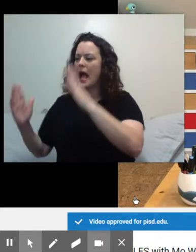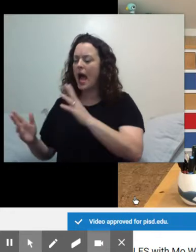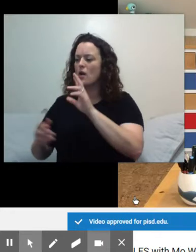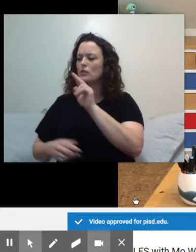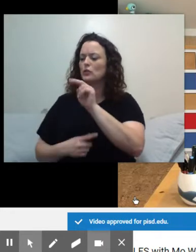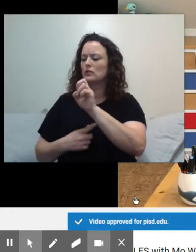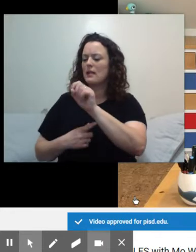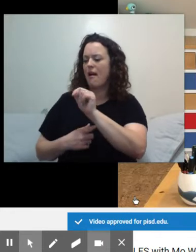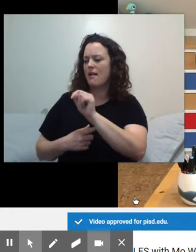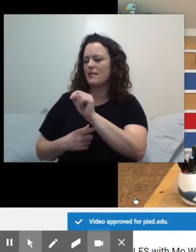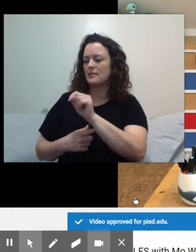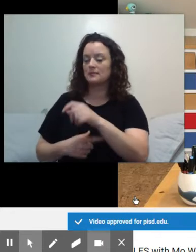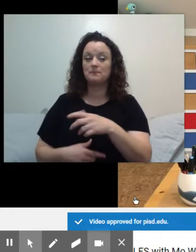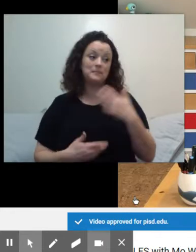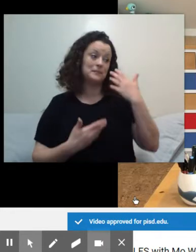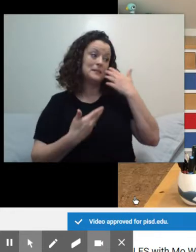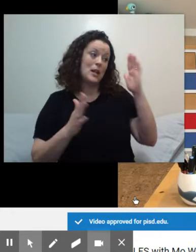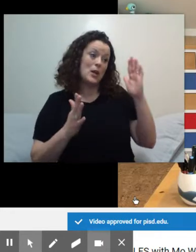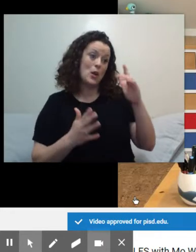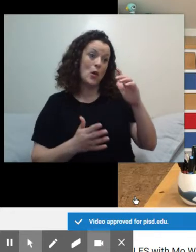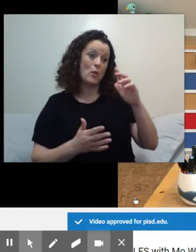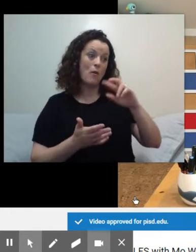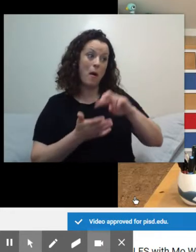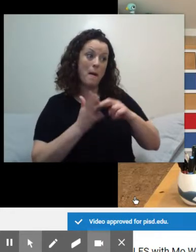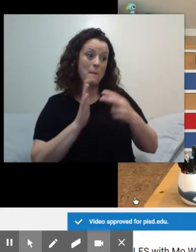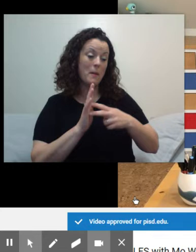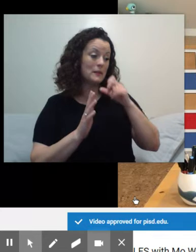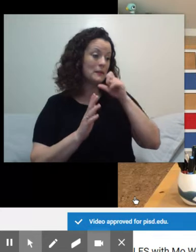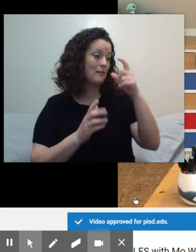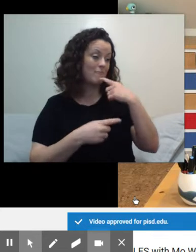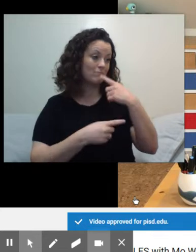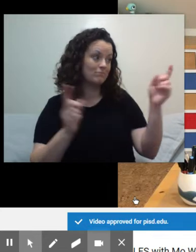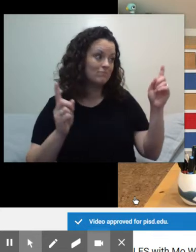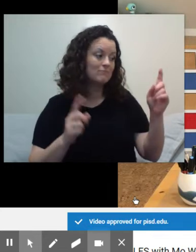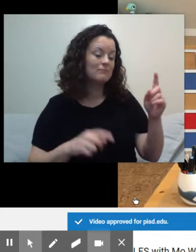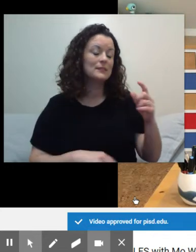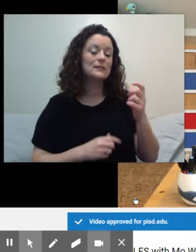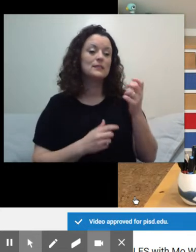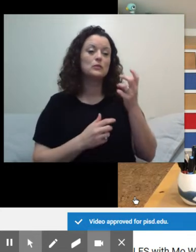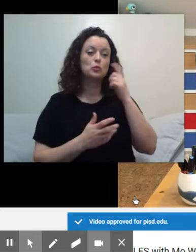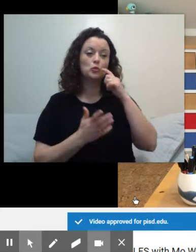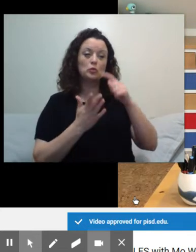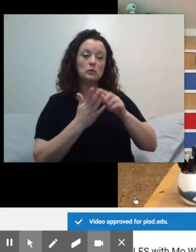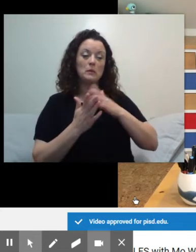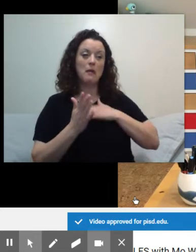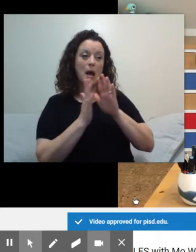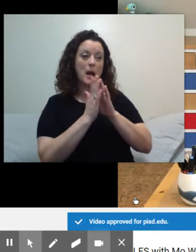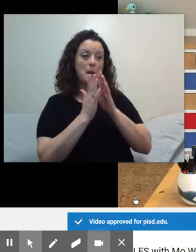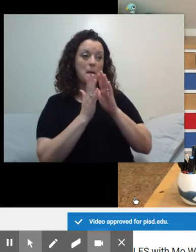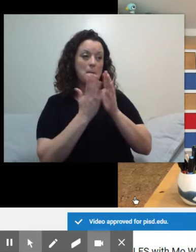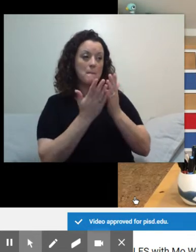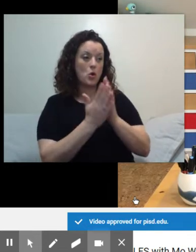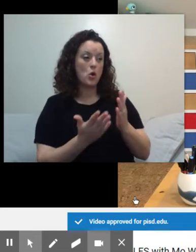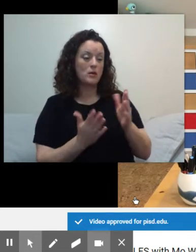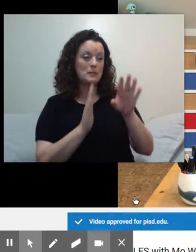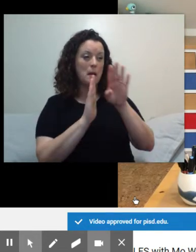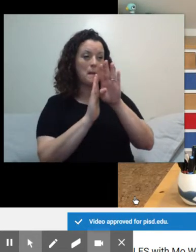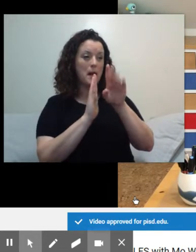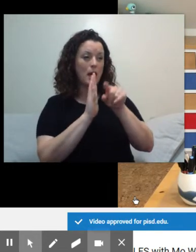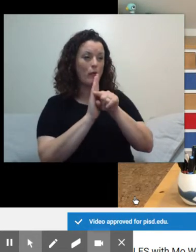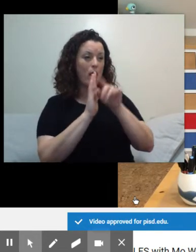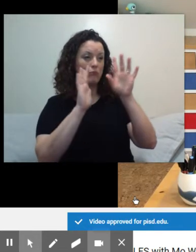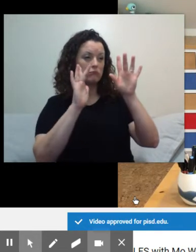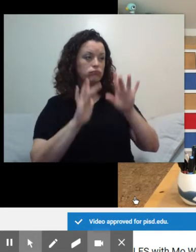You'll notice that a lot of my books, I don't draw the backgrounds, because the less that I put in, the more that you put in,